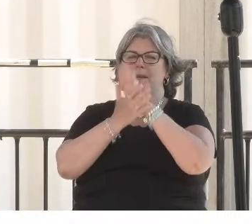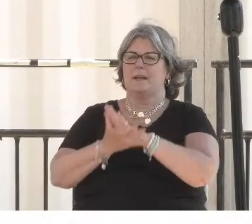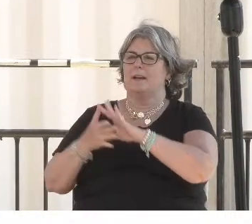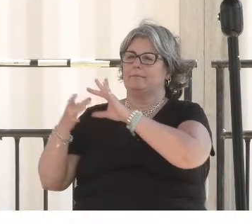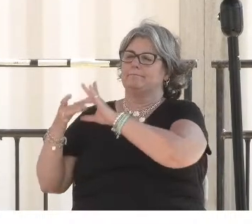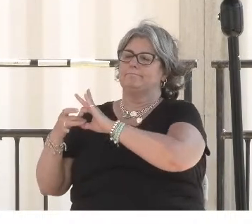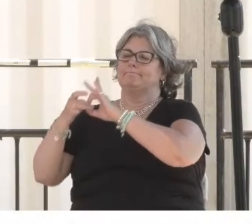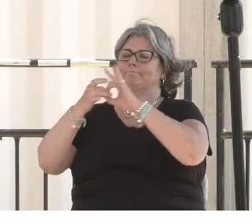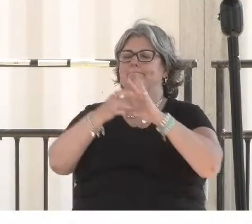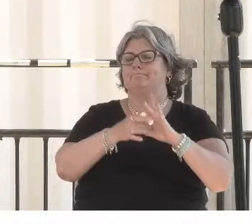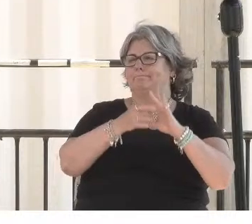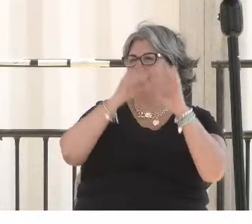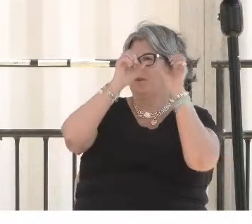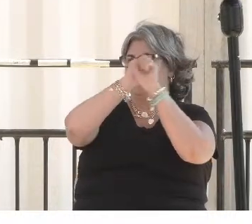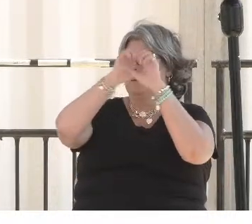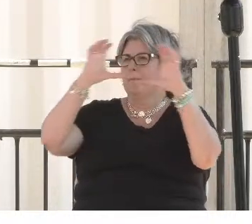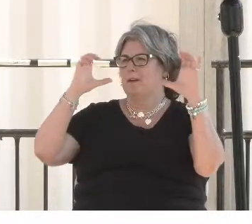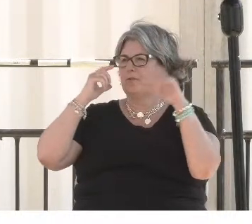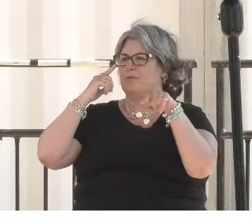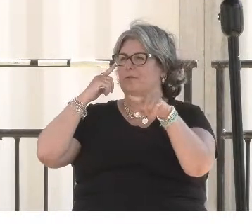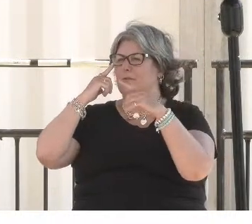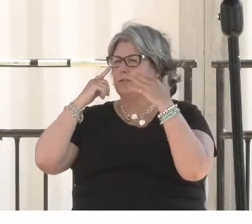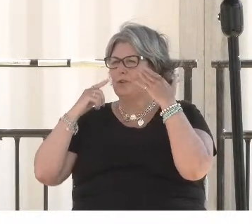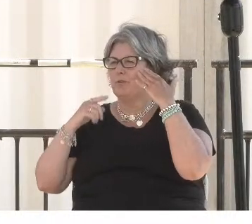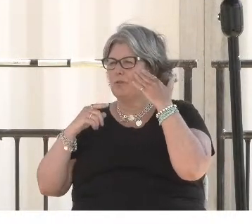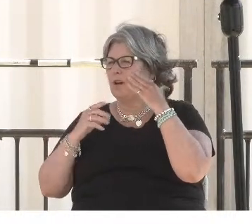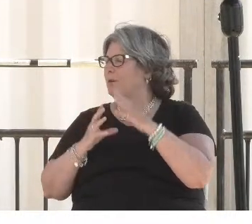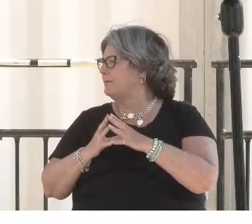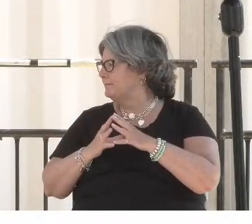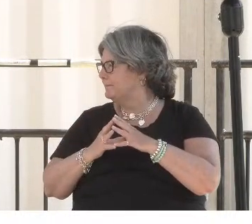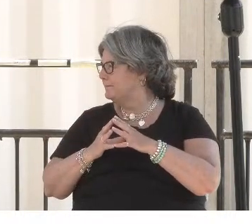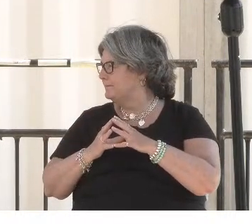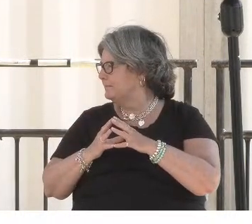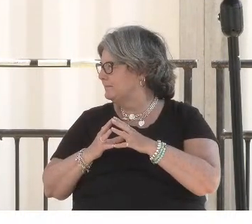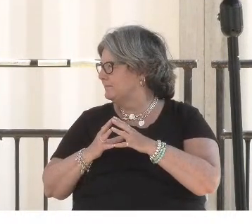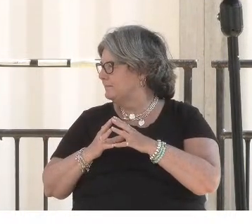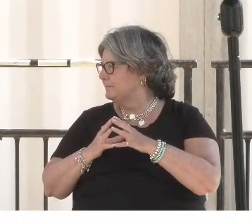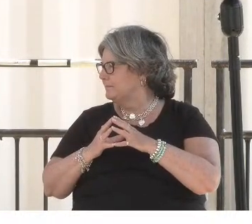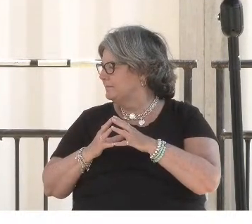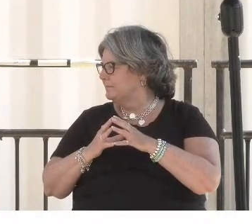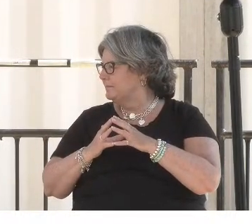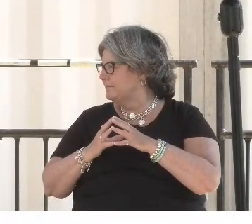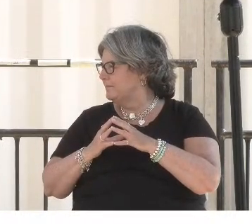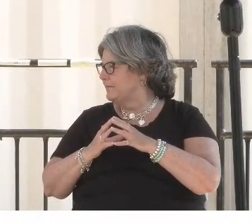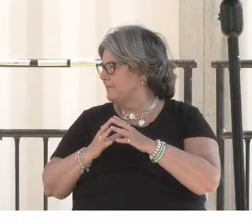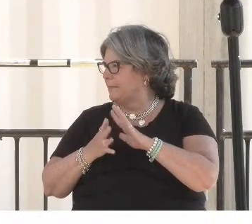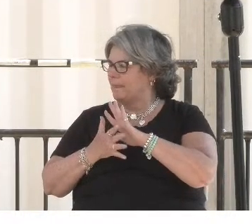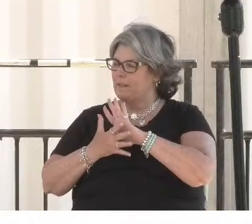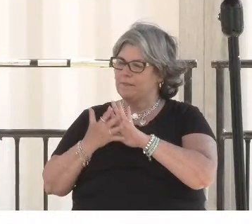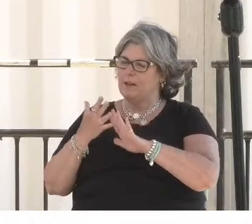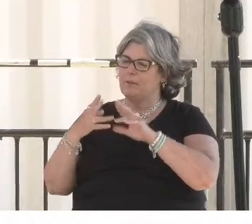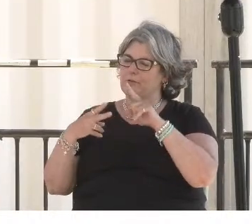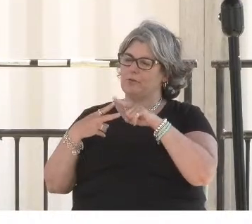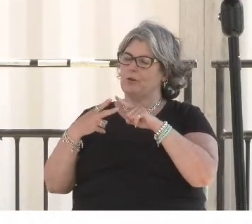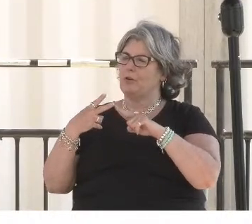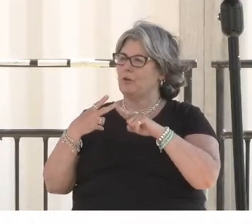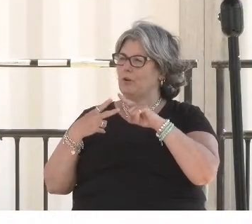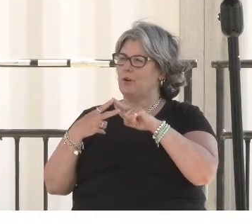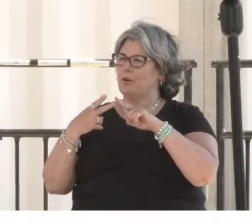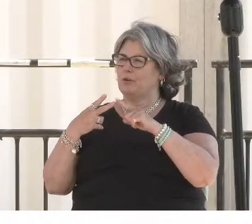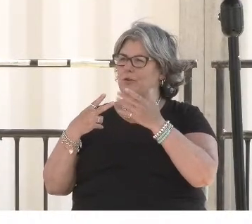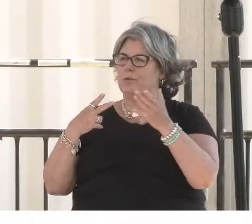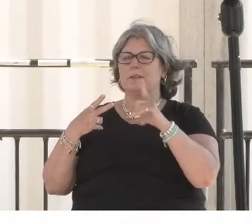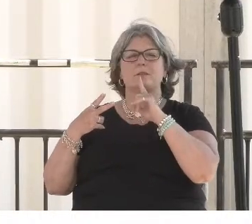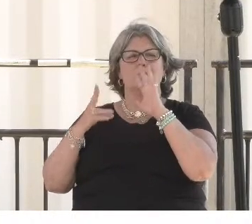bigger picture. I'm sure you know this. I'm sure you know this in your work. And so those are the two things that I found are